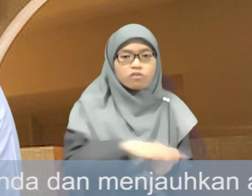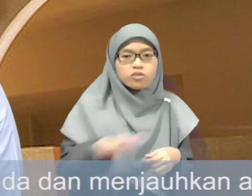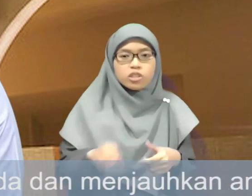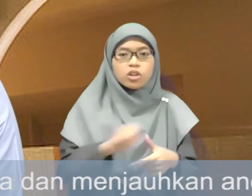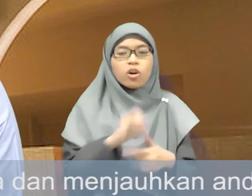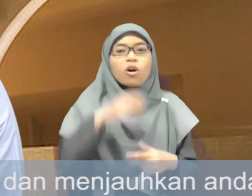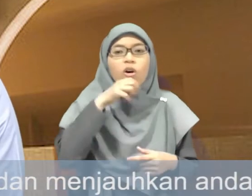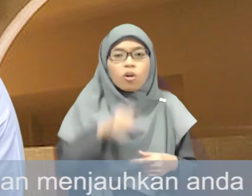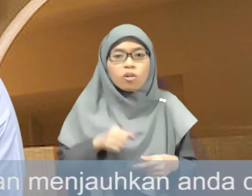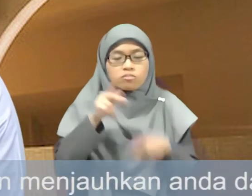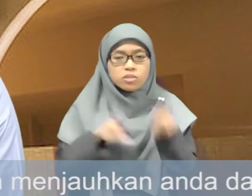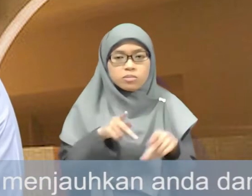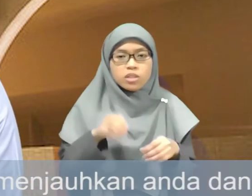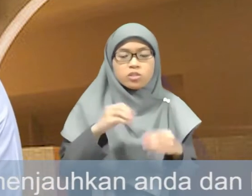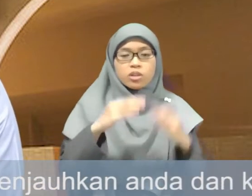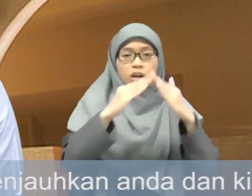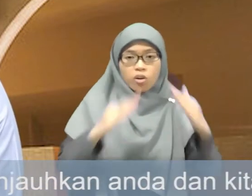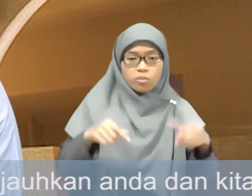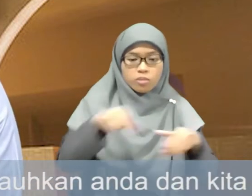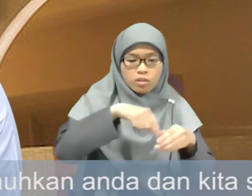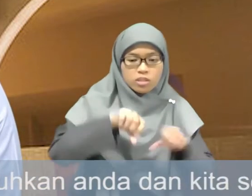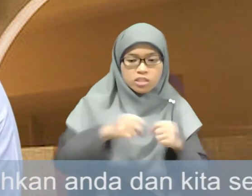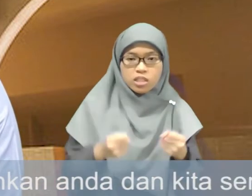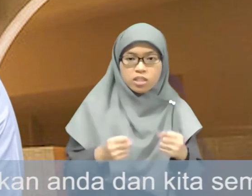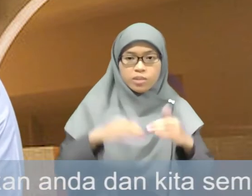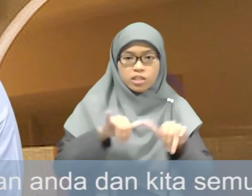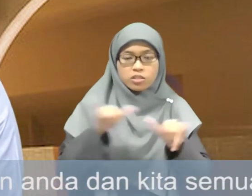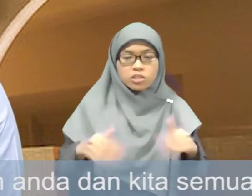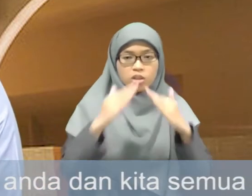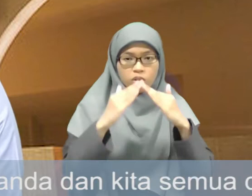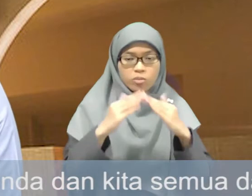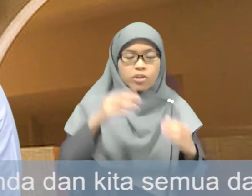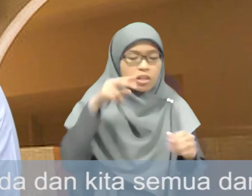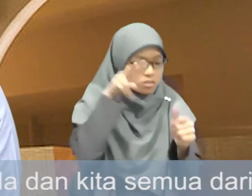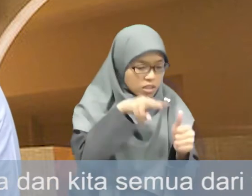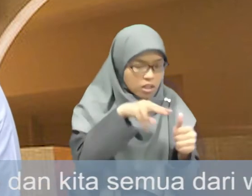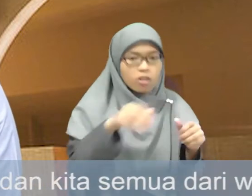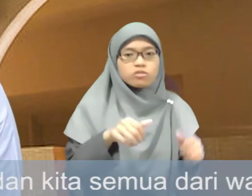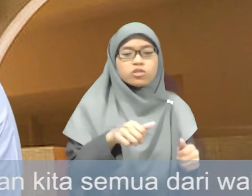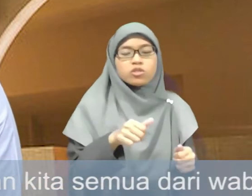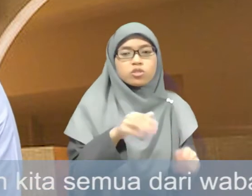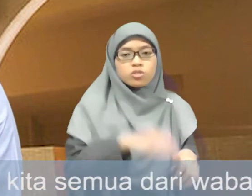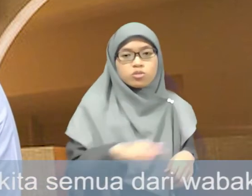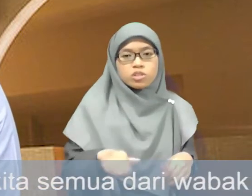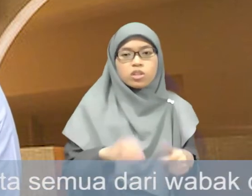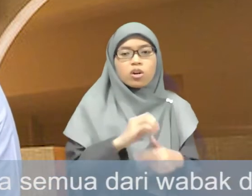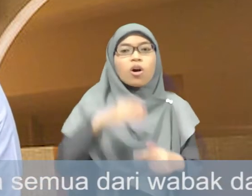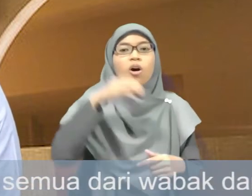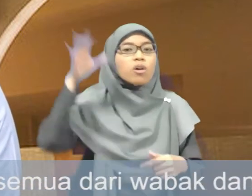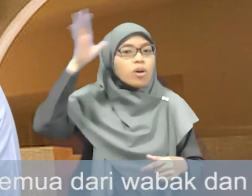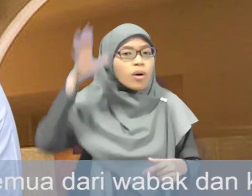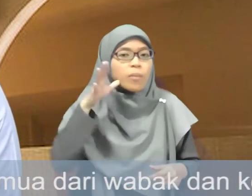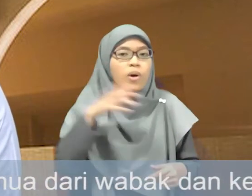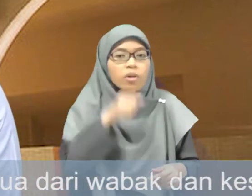or the elderly. So at home during this circuit breaker period, we can take care of our children and our elderly parents if you are staying with